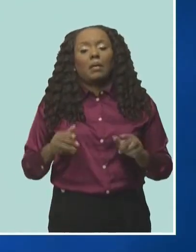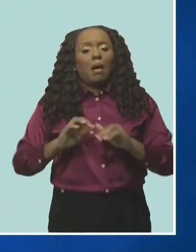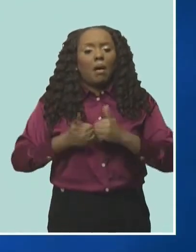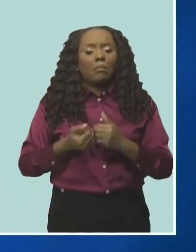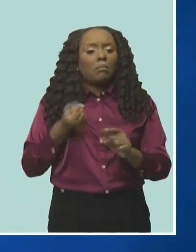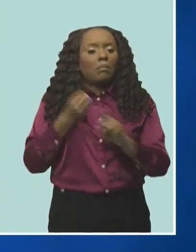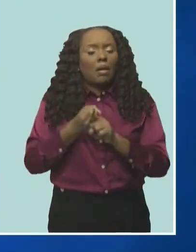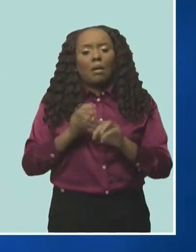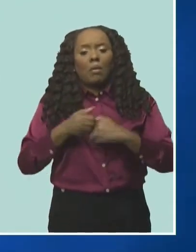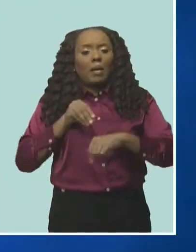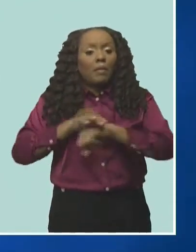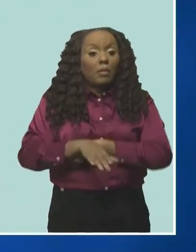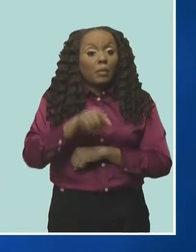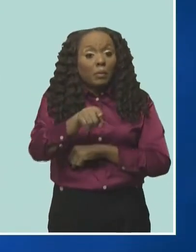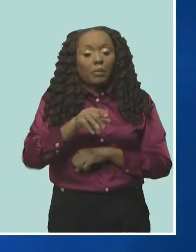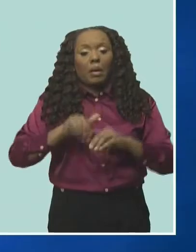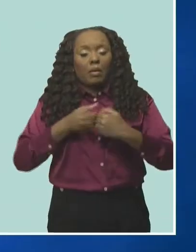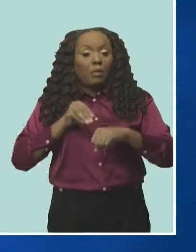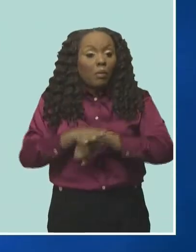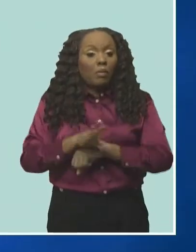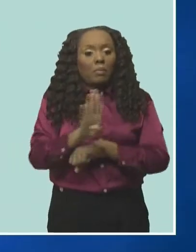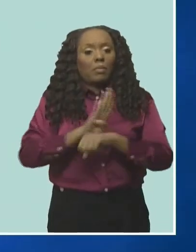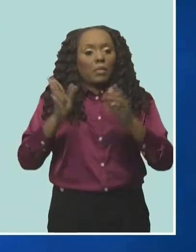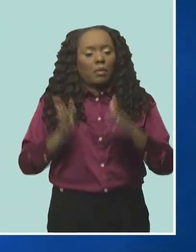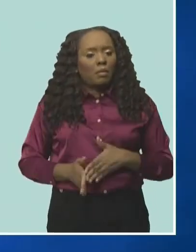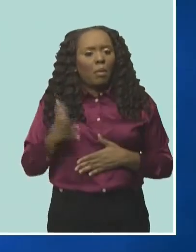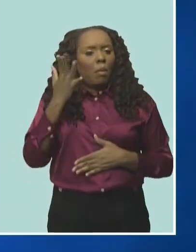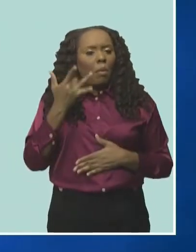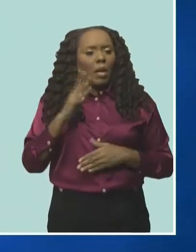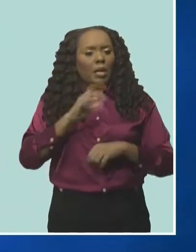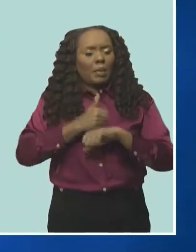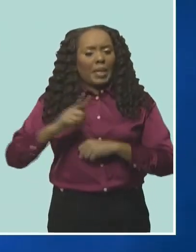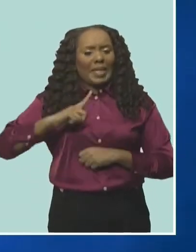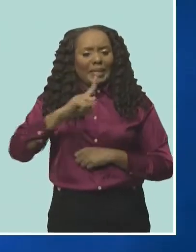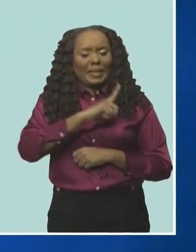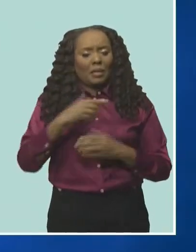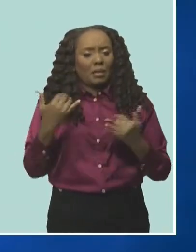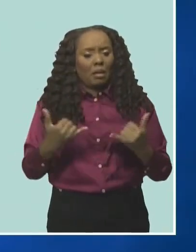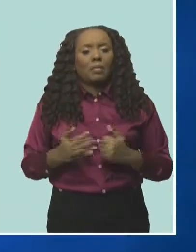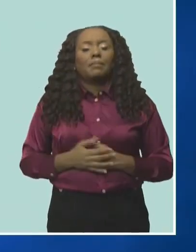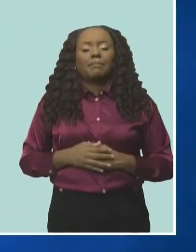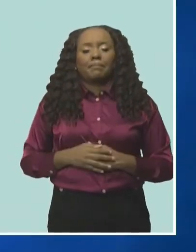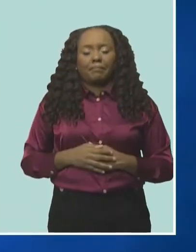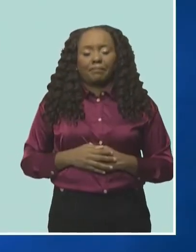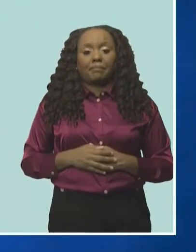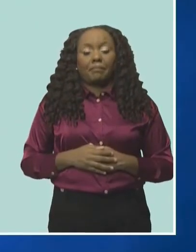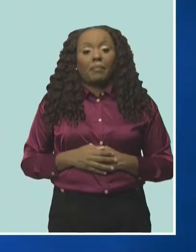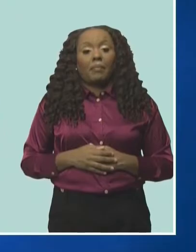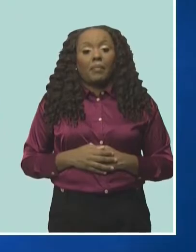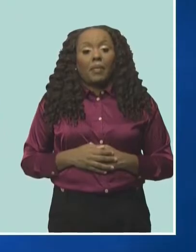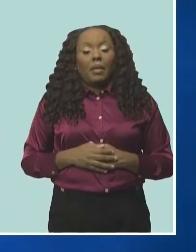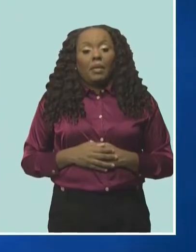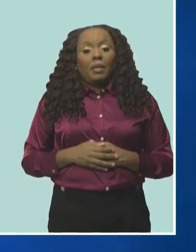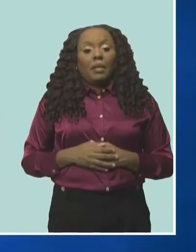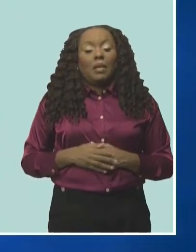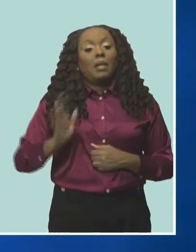this legislation needed to be updated, needed to be brought forward now. All of Barbados knows about the mental health issues that not just our